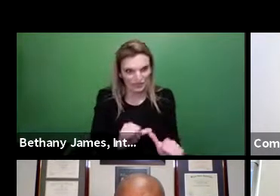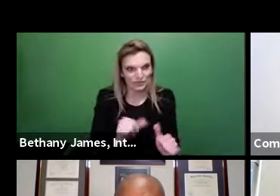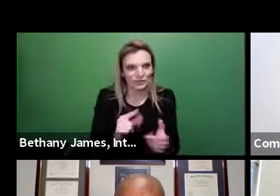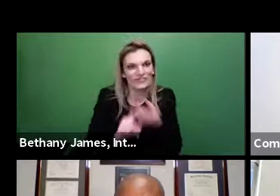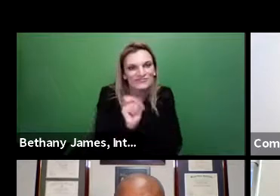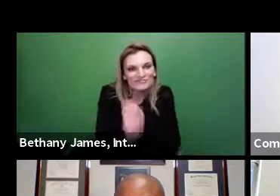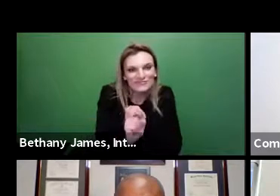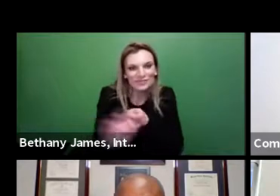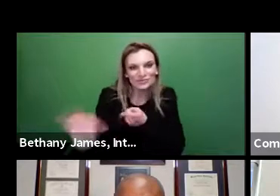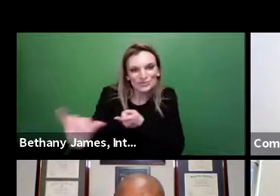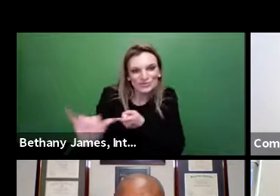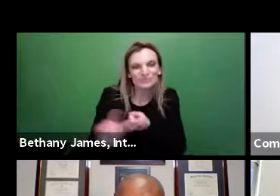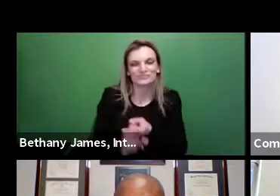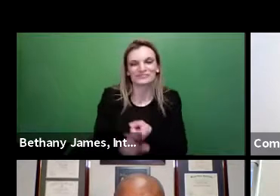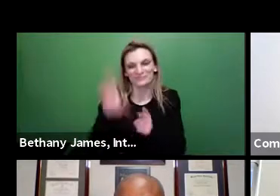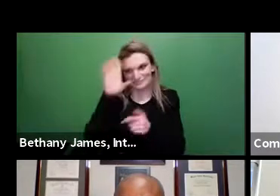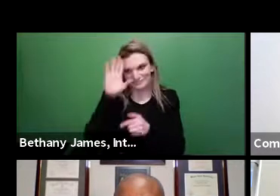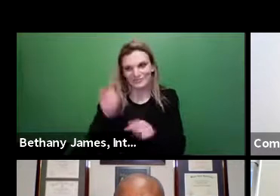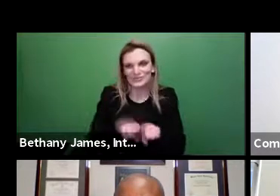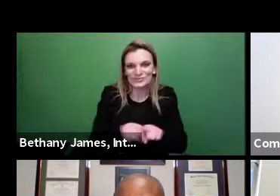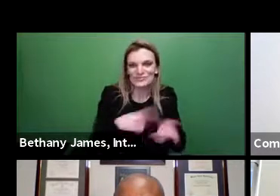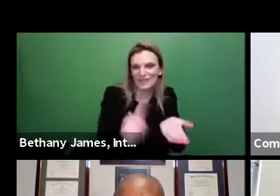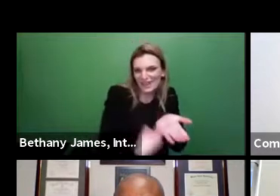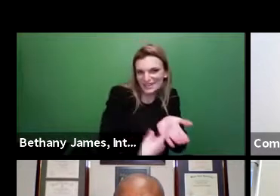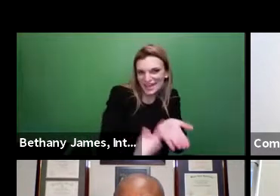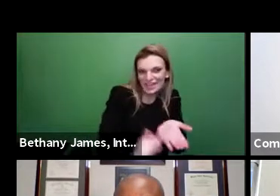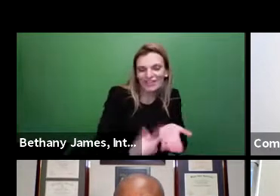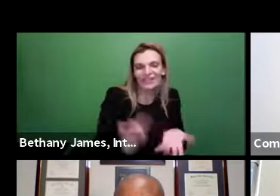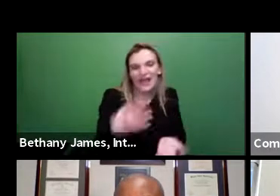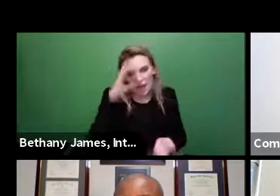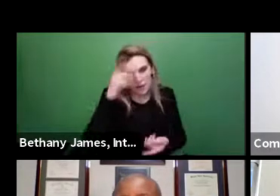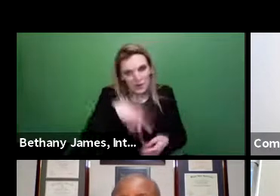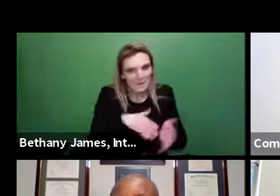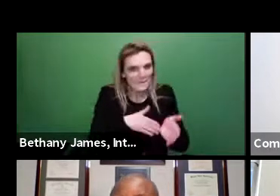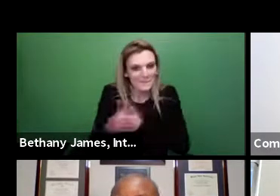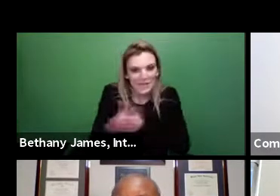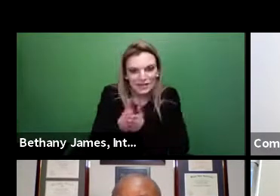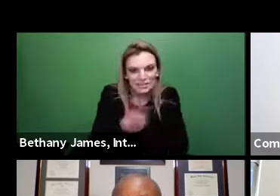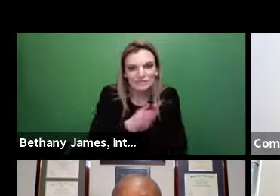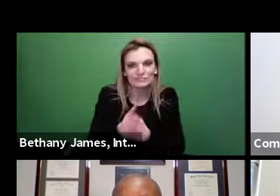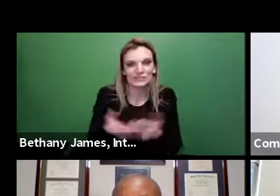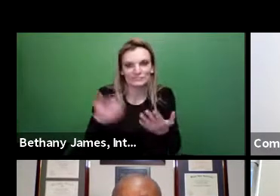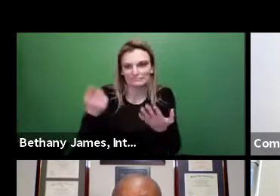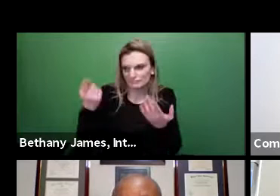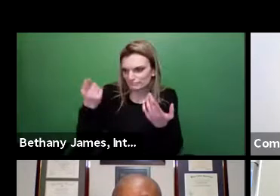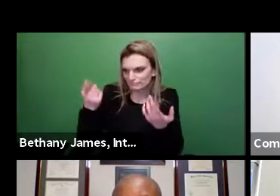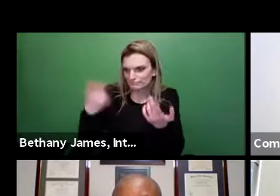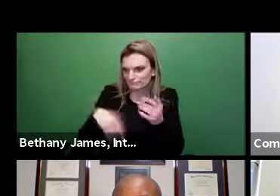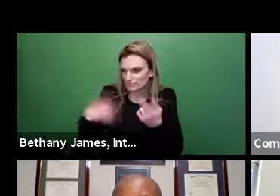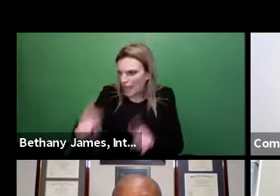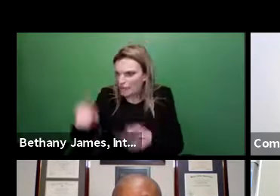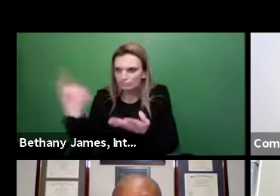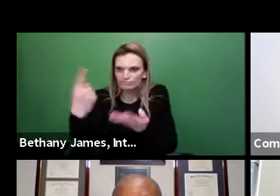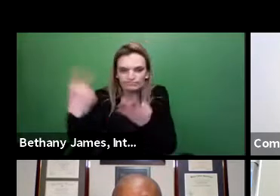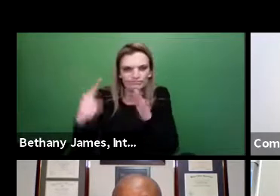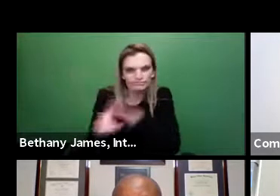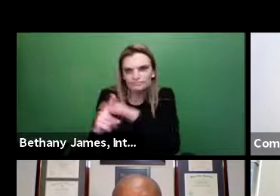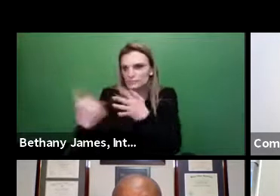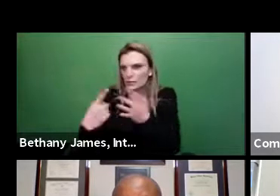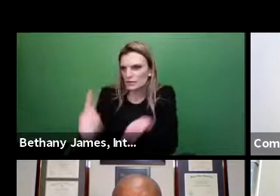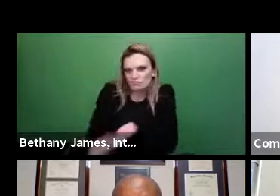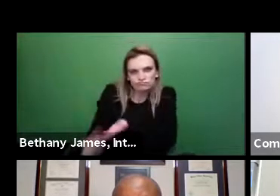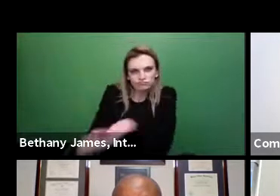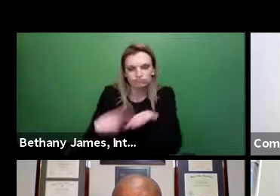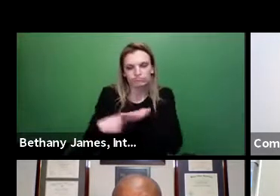but certainly the dialogue. I know that you're all passionate about things that happen that come before the commission. That passion is not gonna